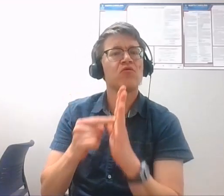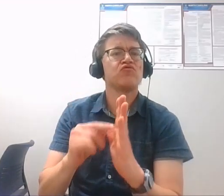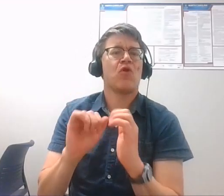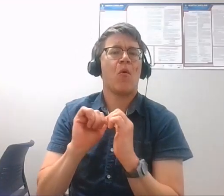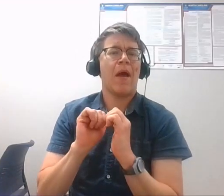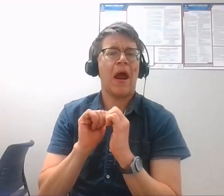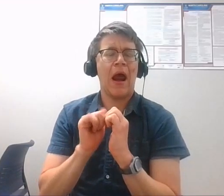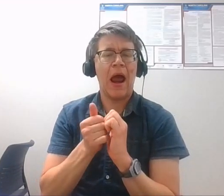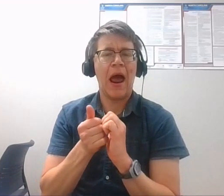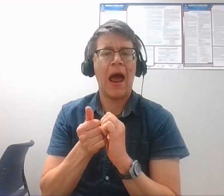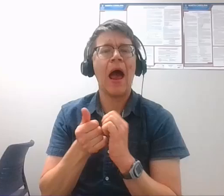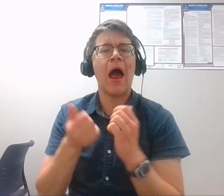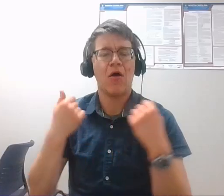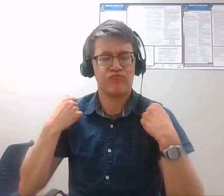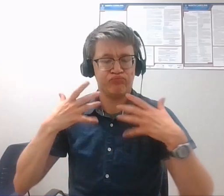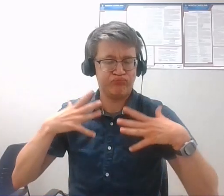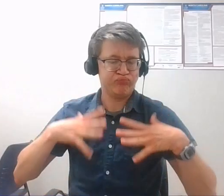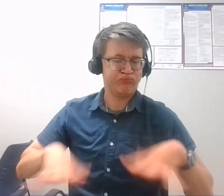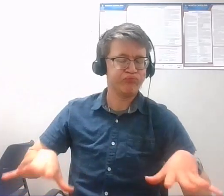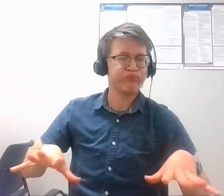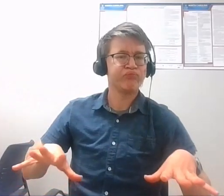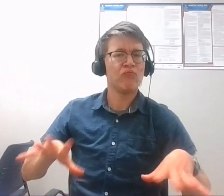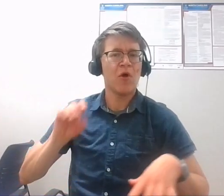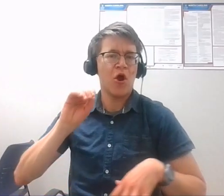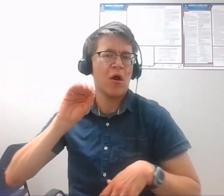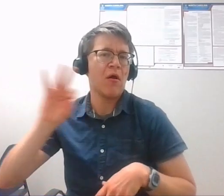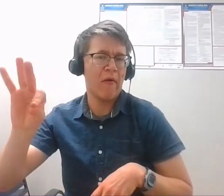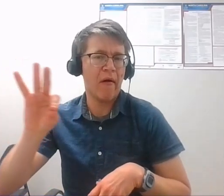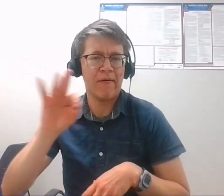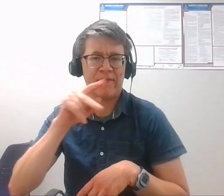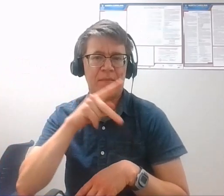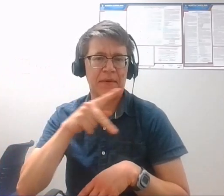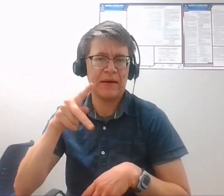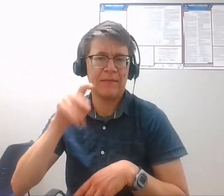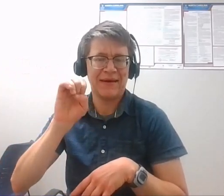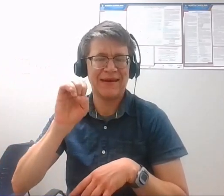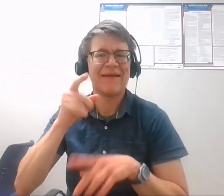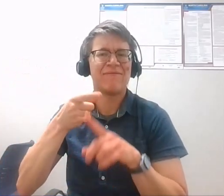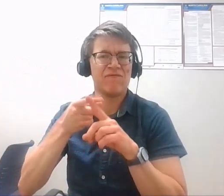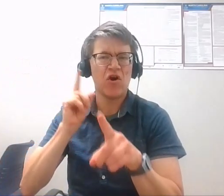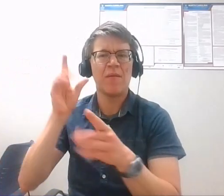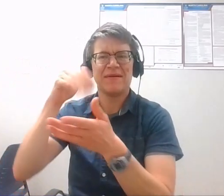doffing personal protective equipment from the Centers for Disease Control.